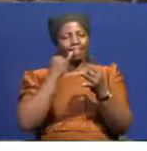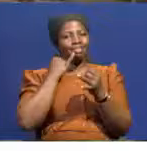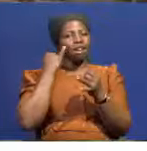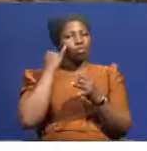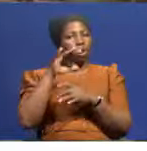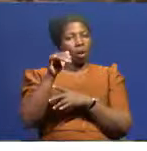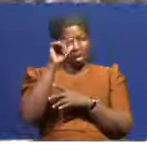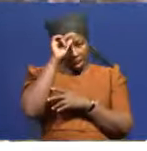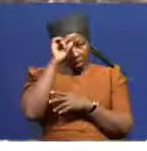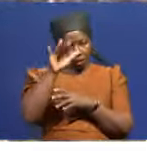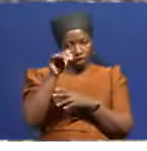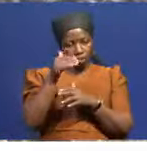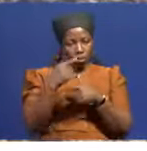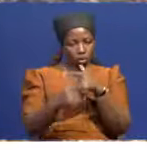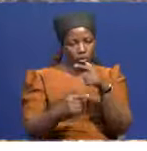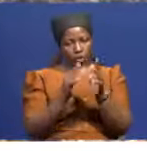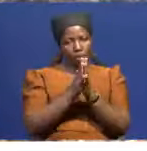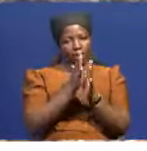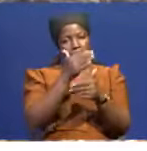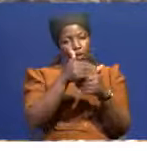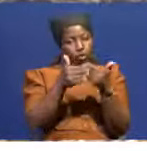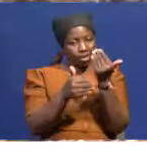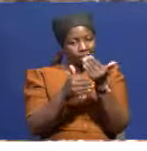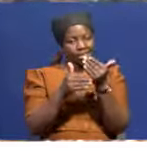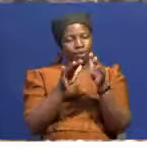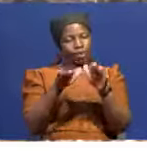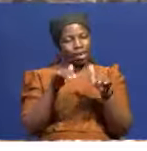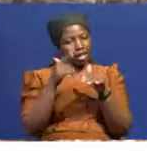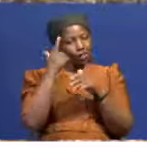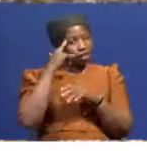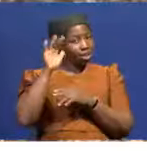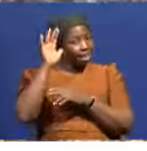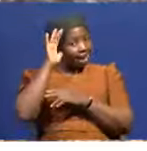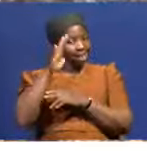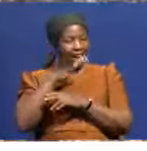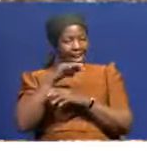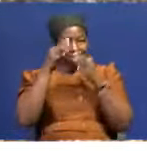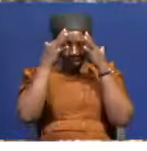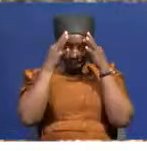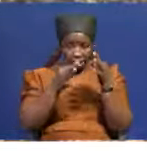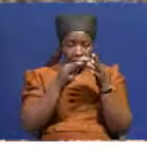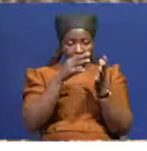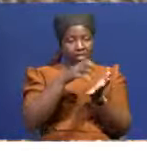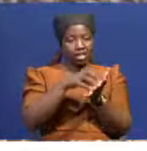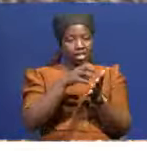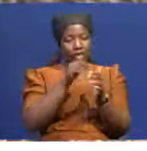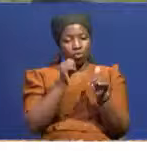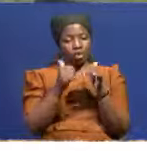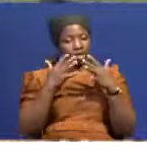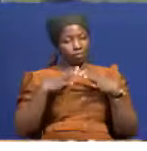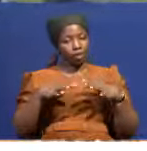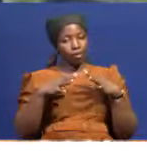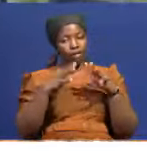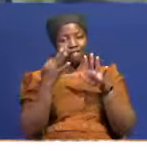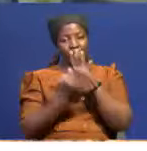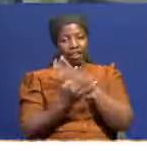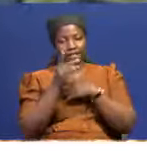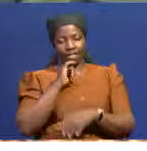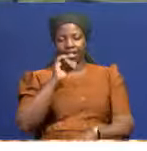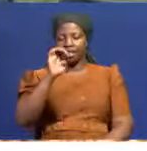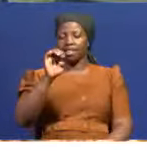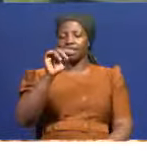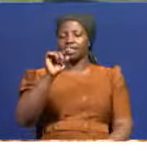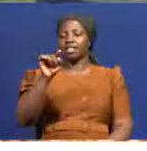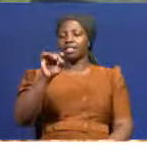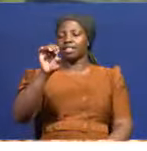the construction of the facilities pending hearing and determination of a case that was filed by a resident, Ezekiel